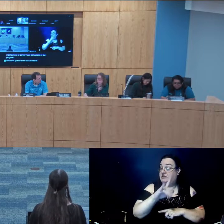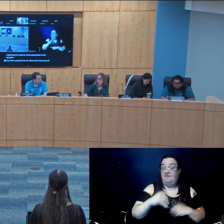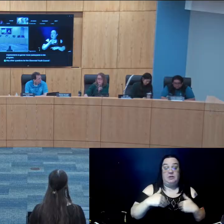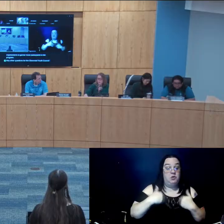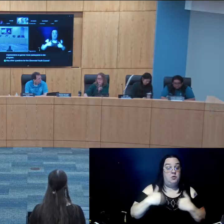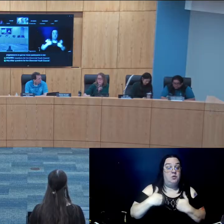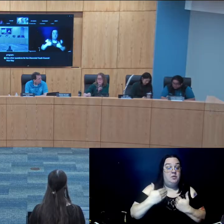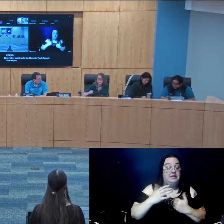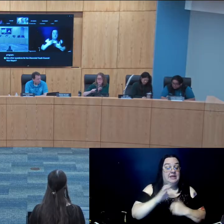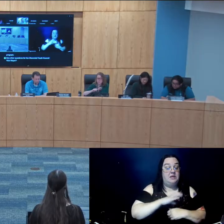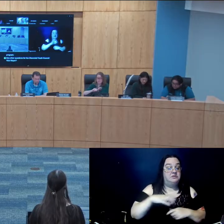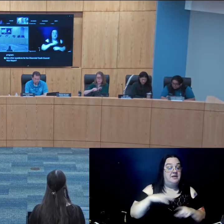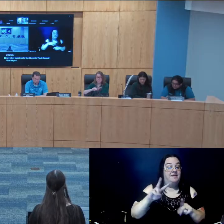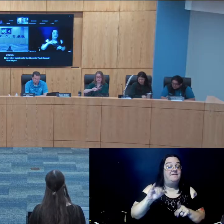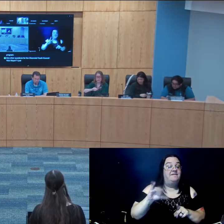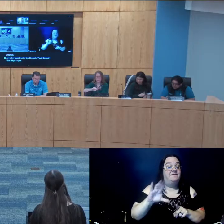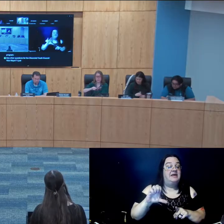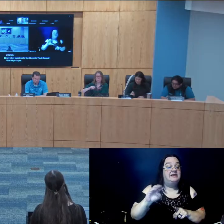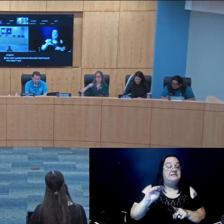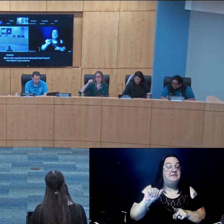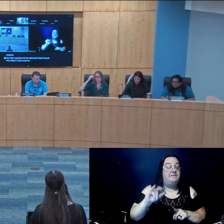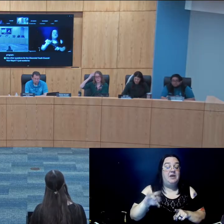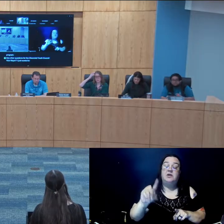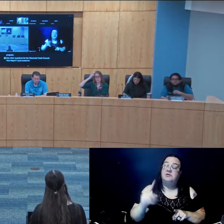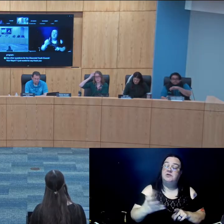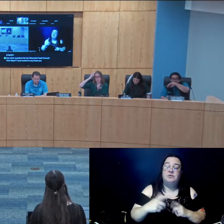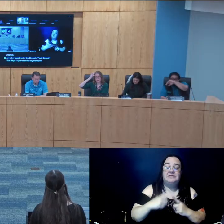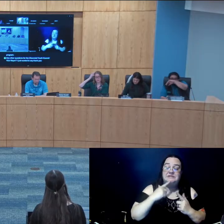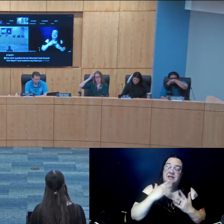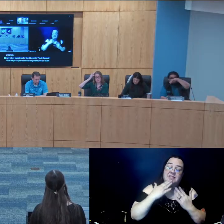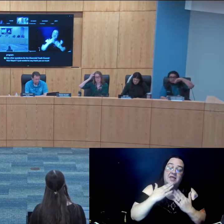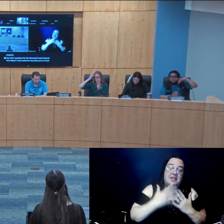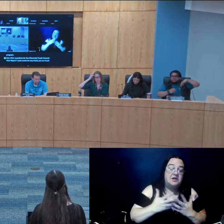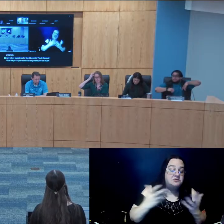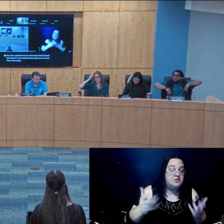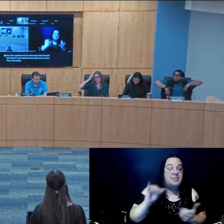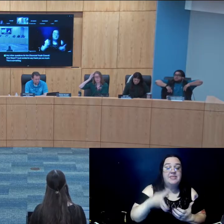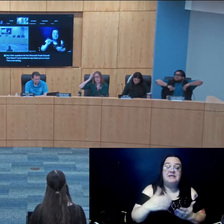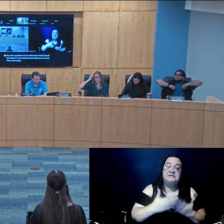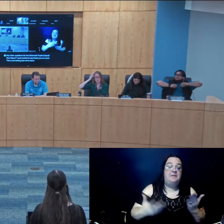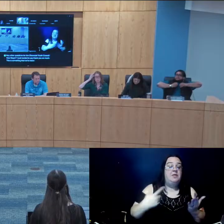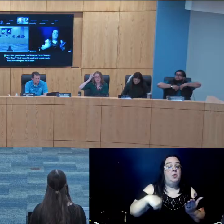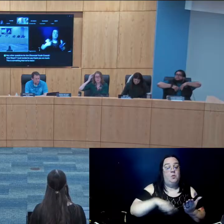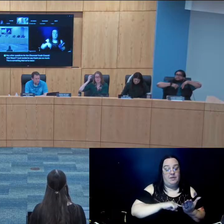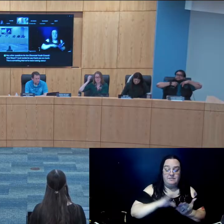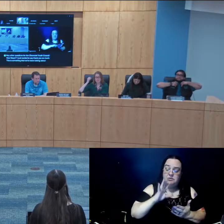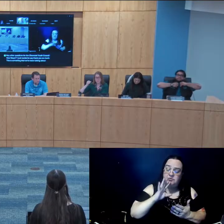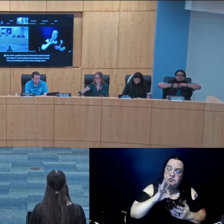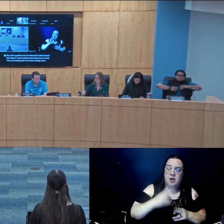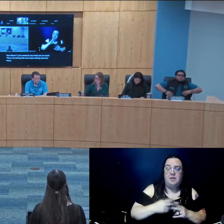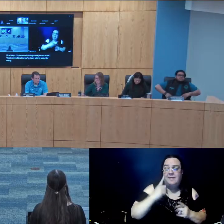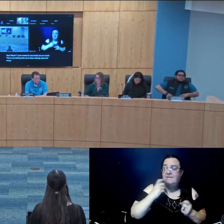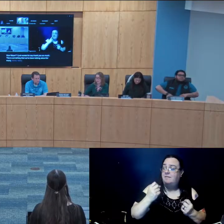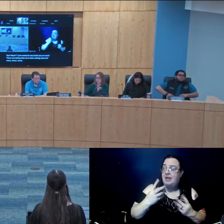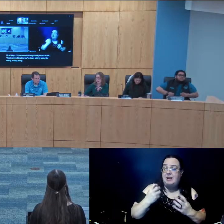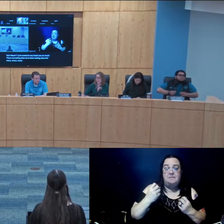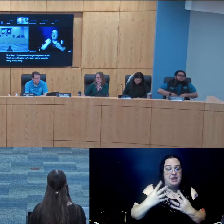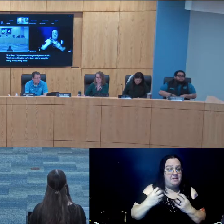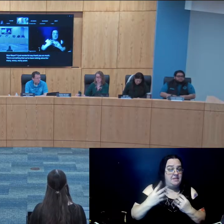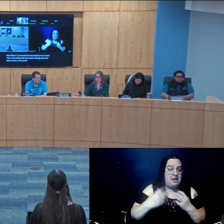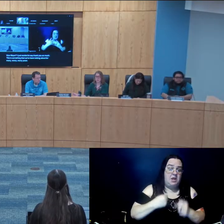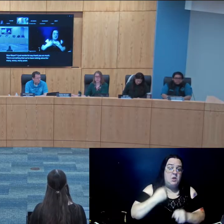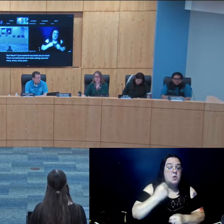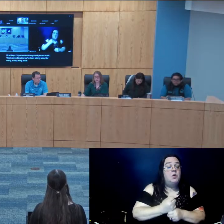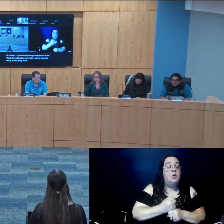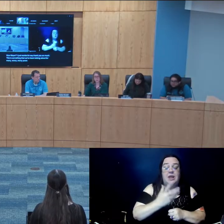Mayor? I just wanted to say thank you so much. This is something that we've been talking about for many, many, many years,